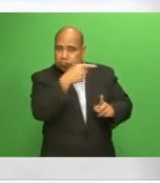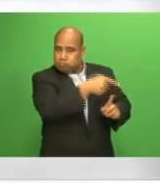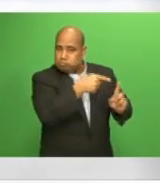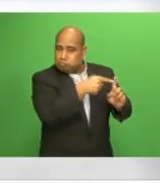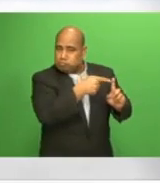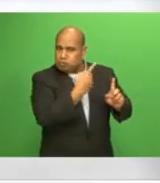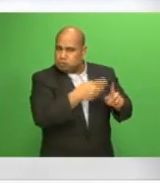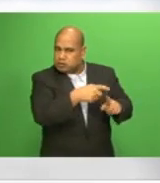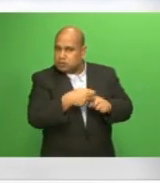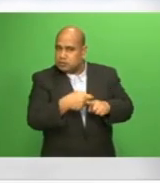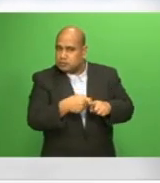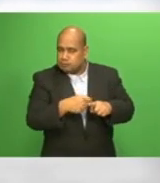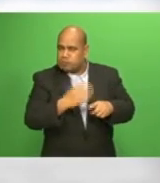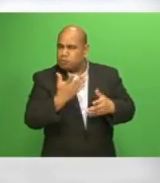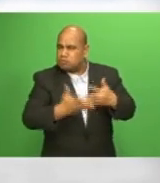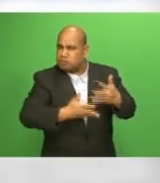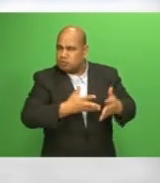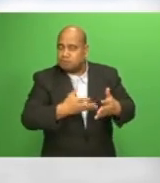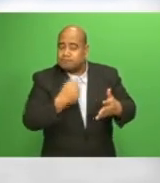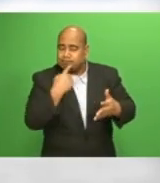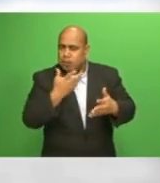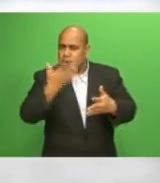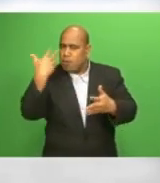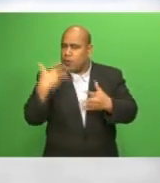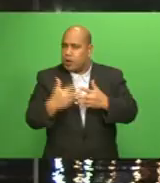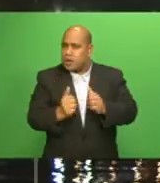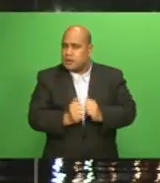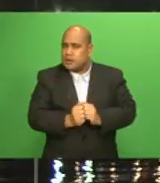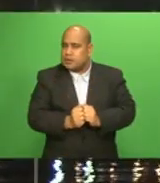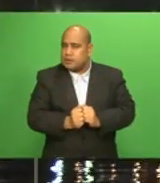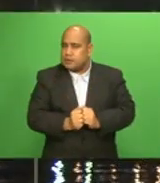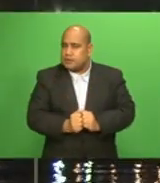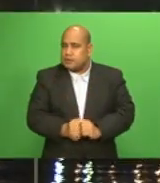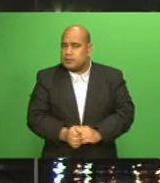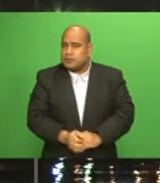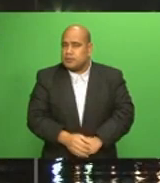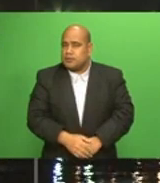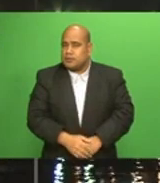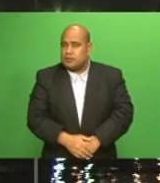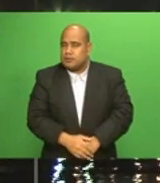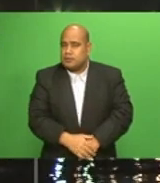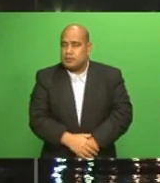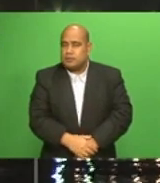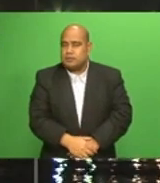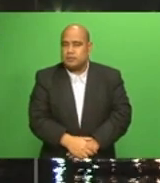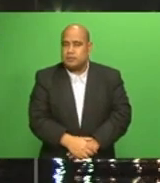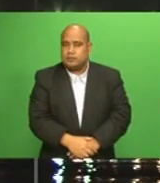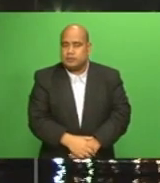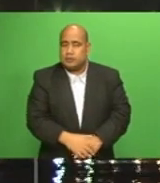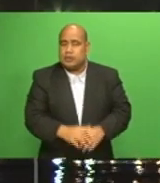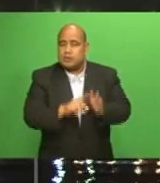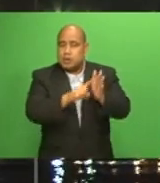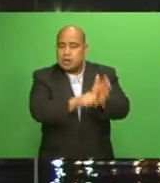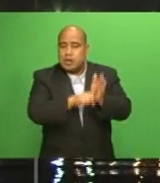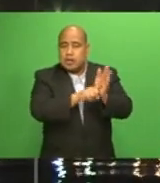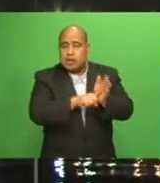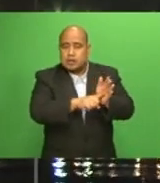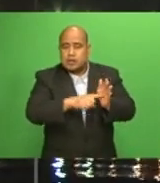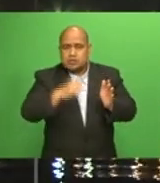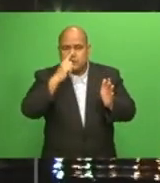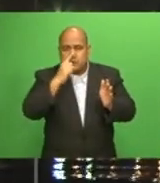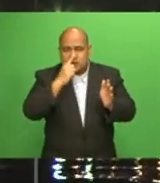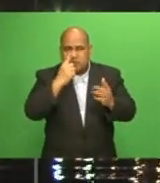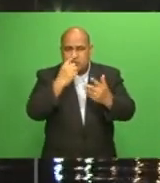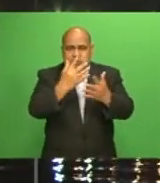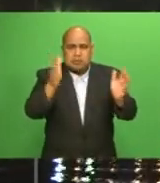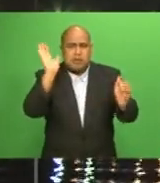this weekend. Pranita Prakash, FBC News. The cooperation of the Lautoka people during the COVID-19 lockdown